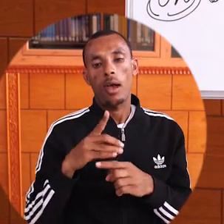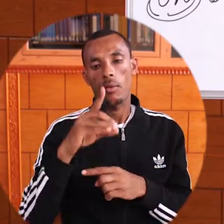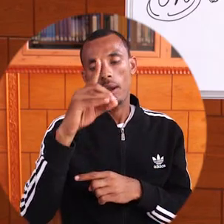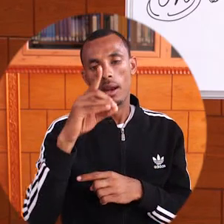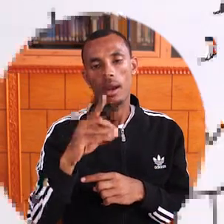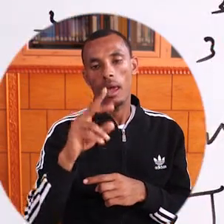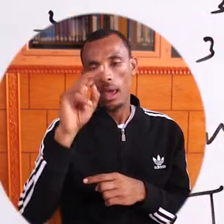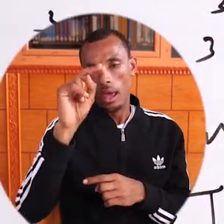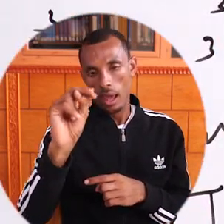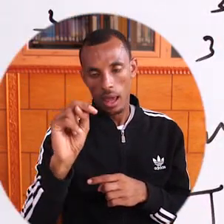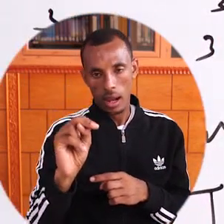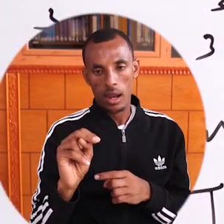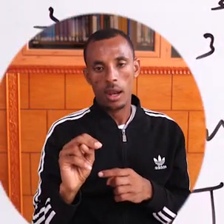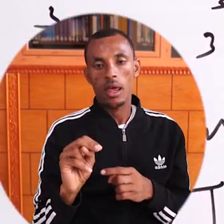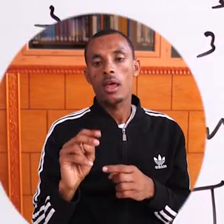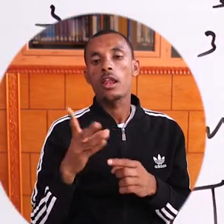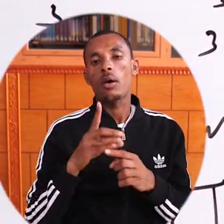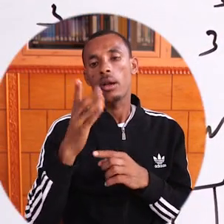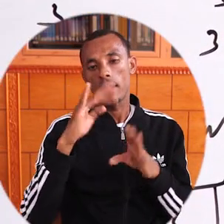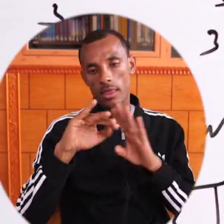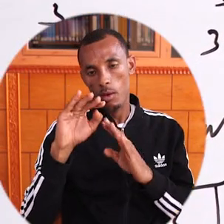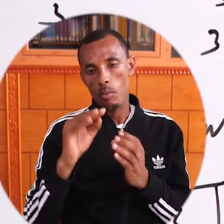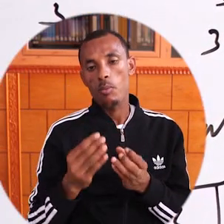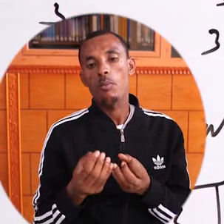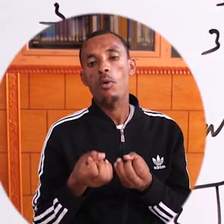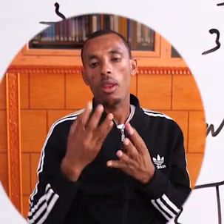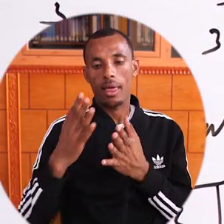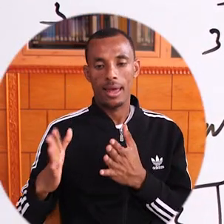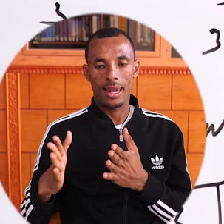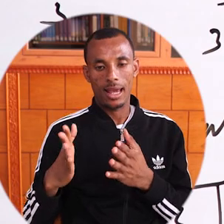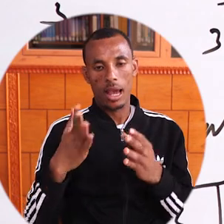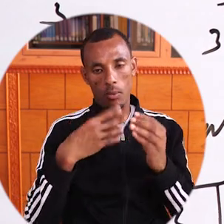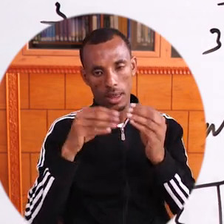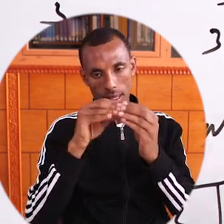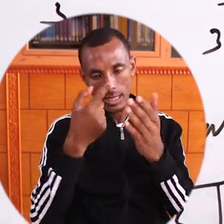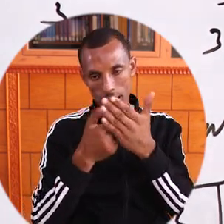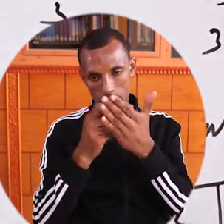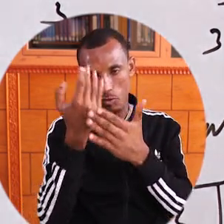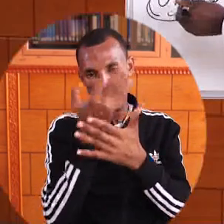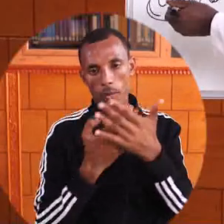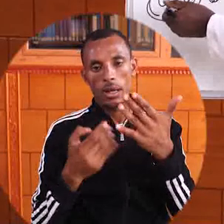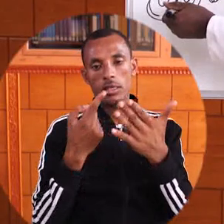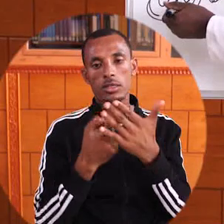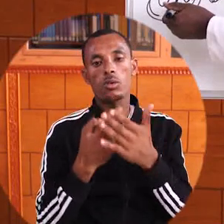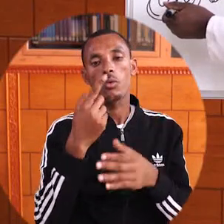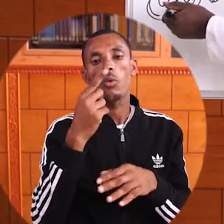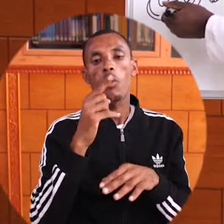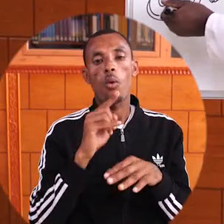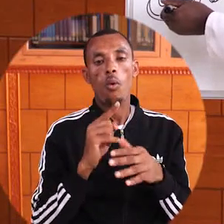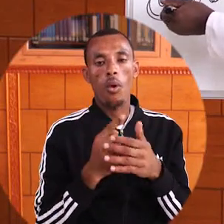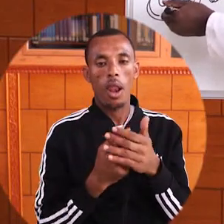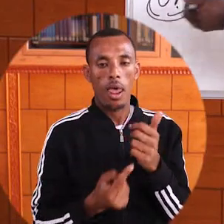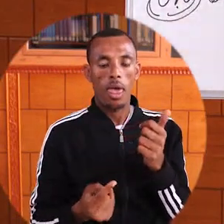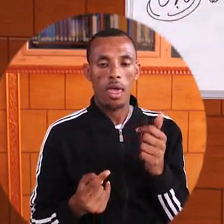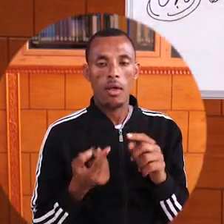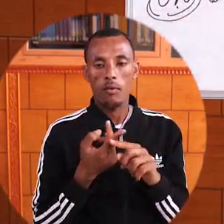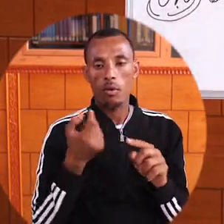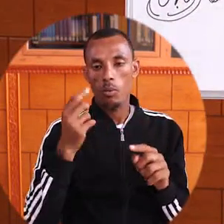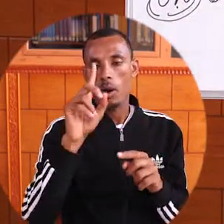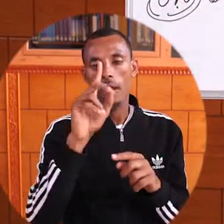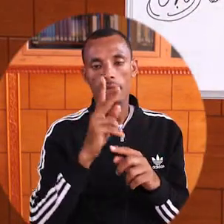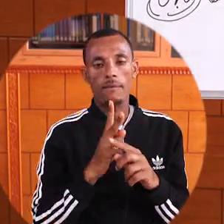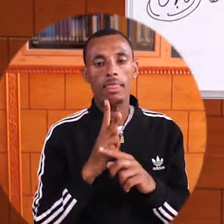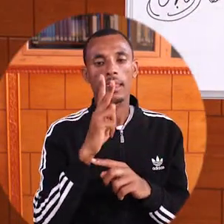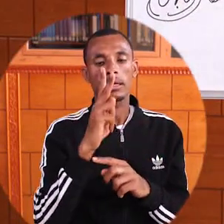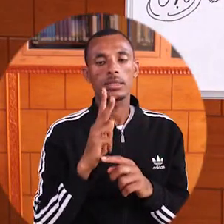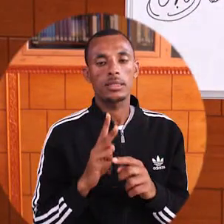any diagonal on the given polygon is calculated by this formula. This is the only from one vertex.